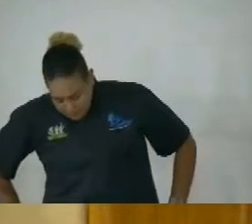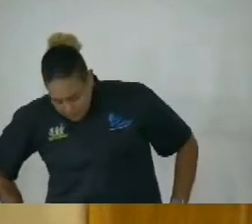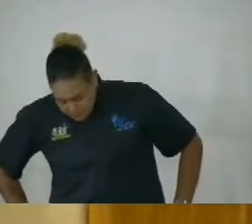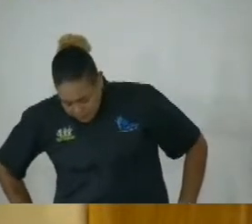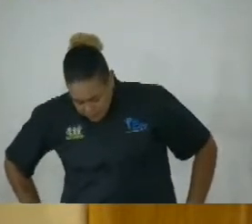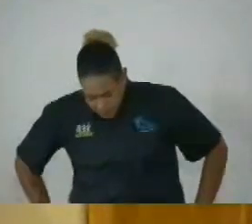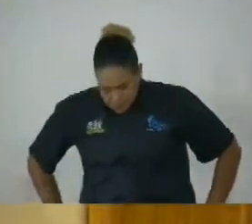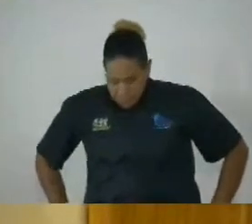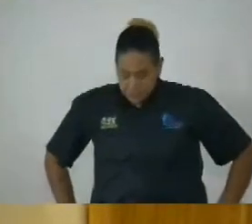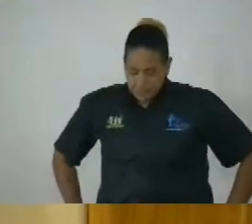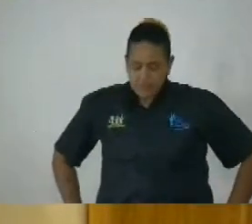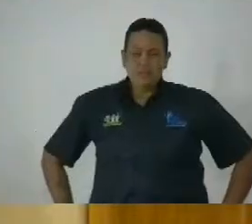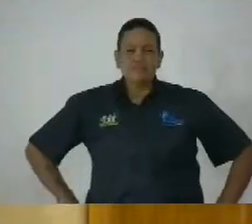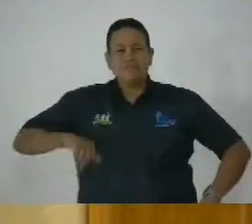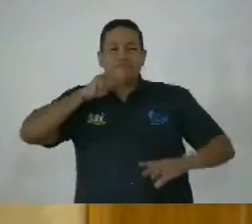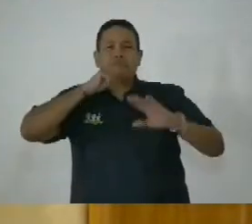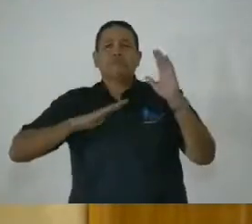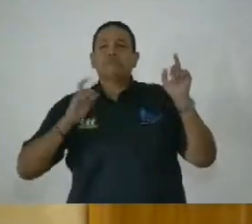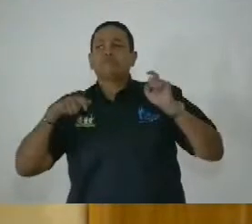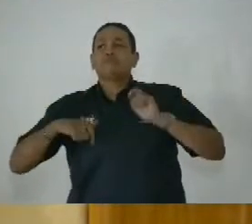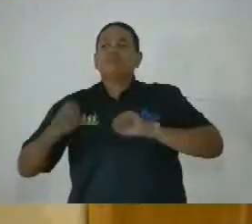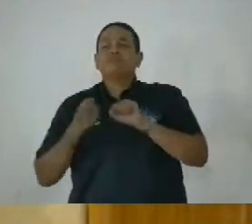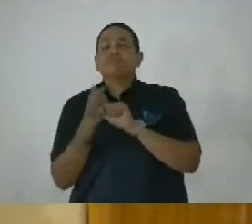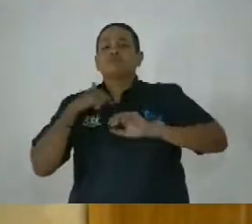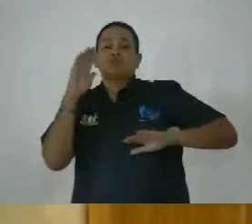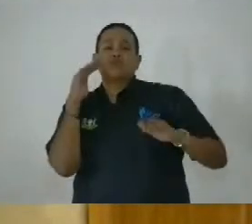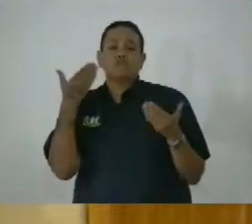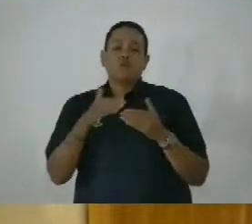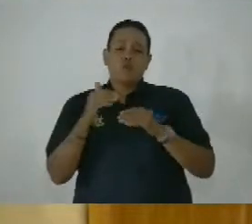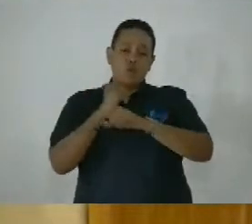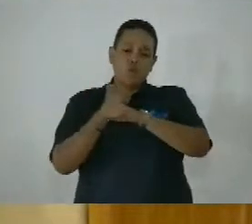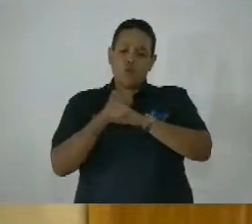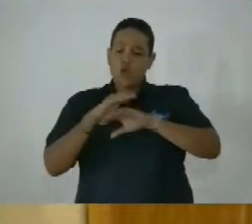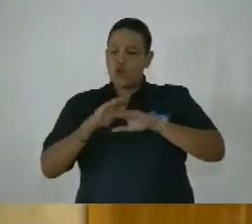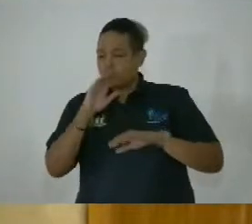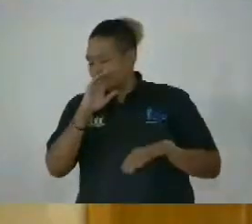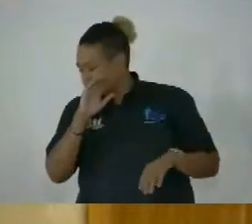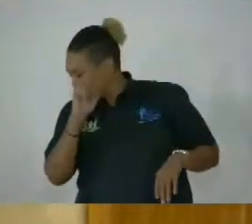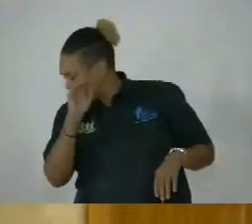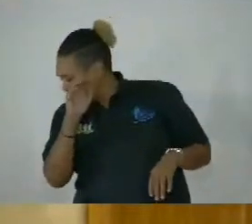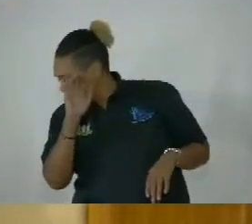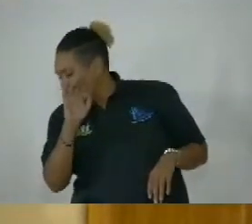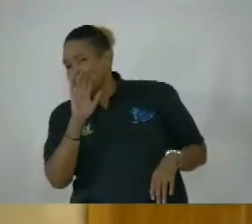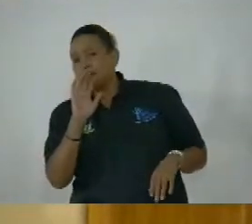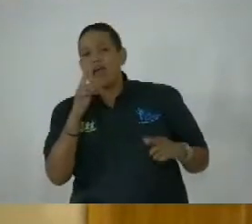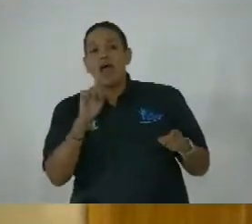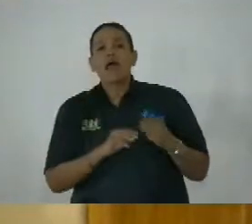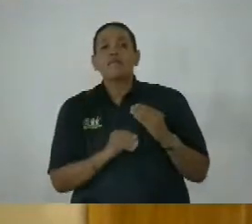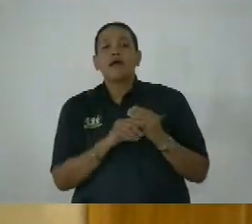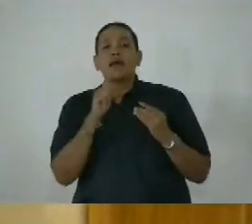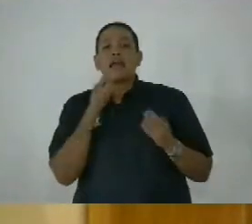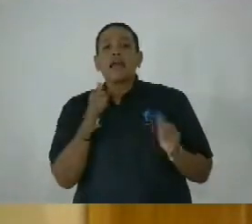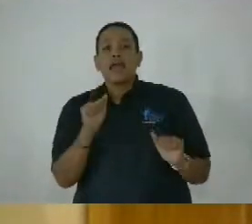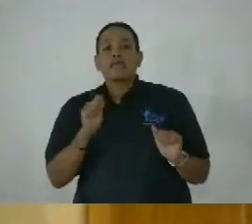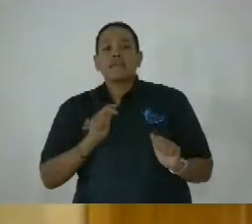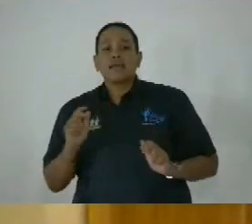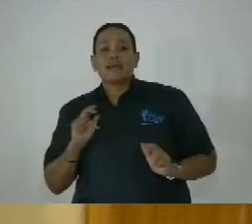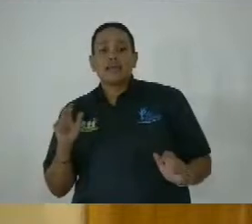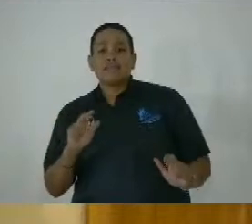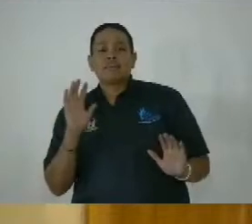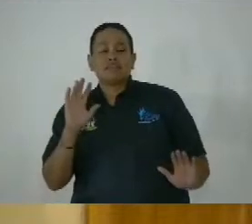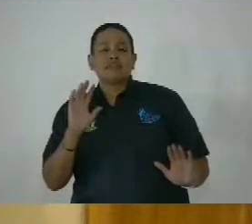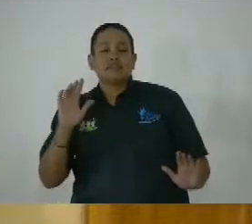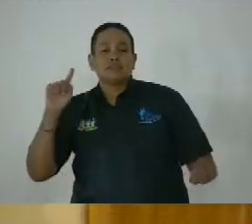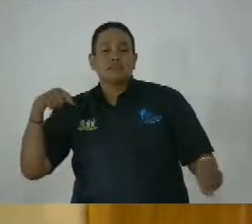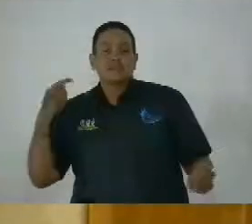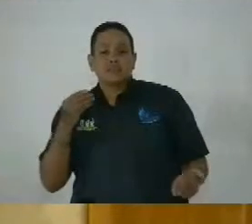But, Madam Speaker, this year I will focus on the work of the Jamaica Constabulary Force and the efforts we have invested in them over the last